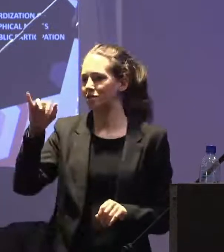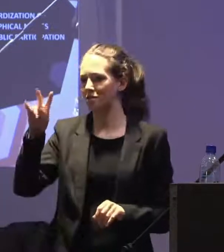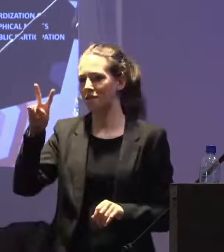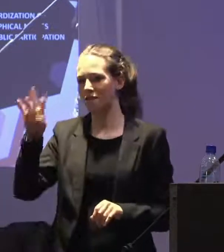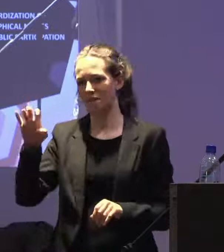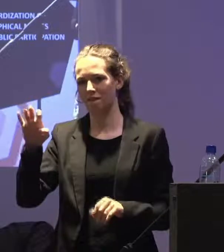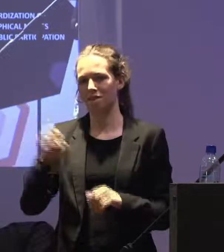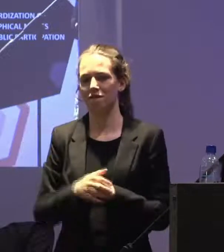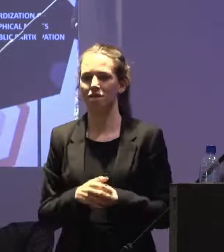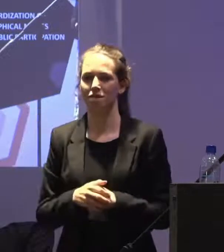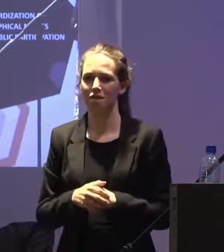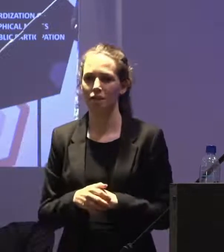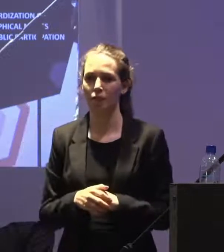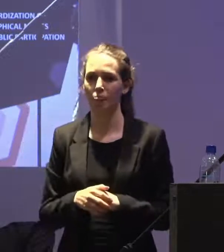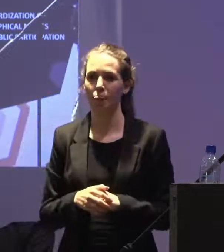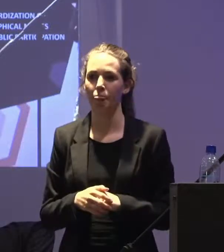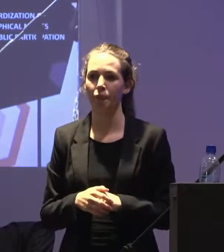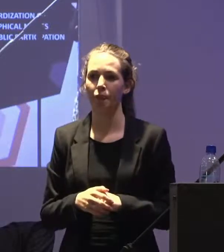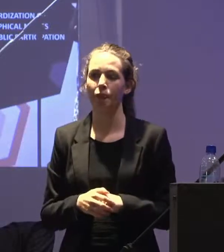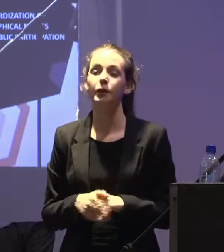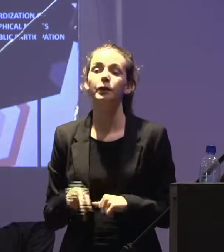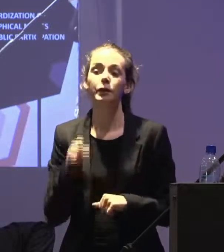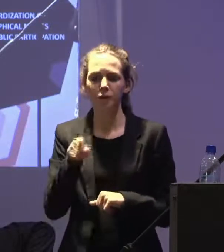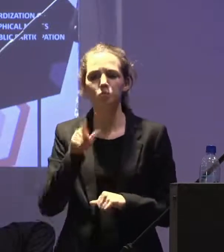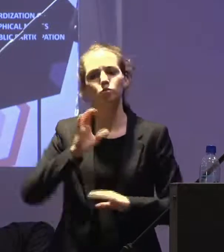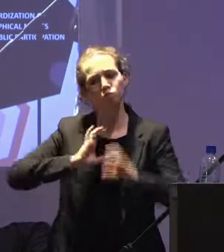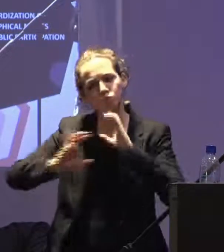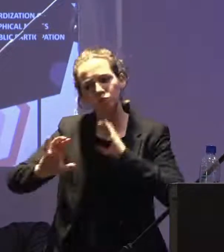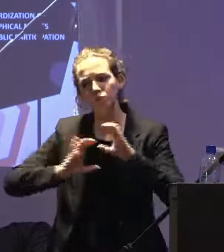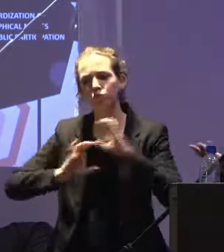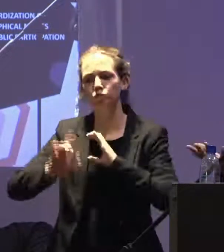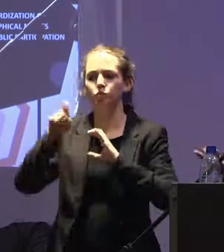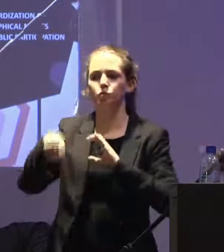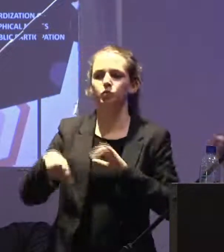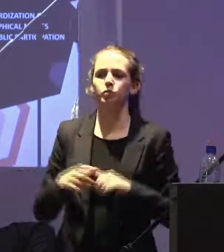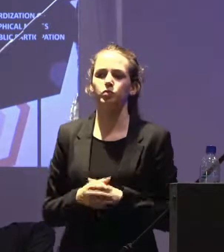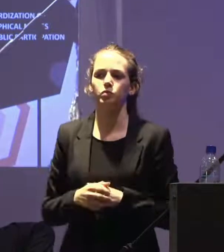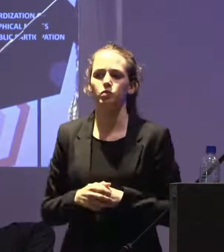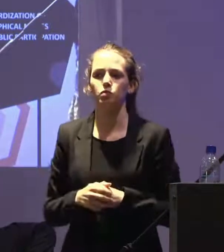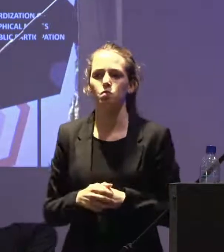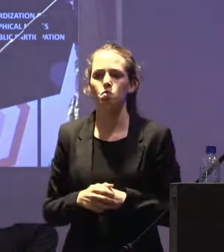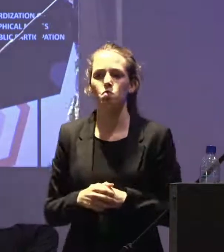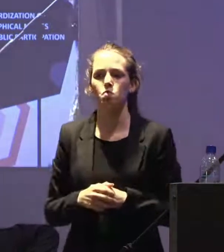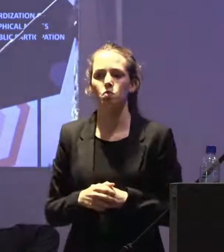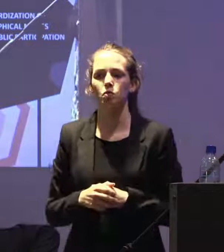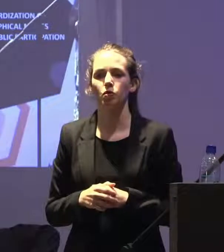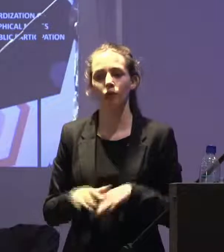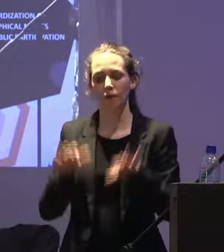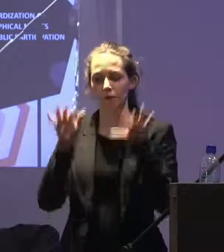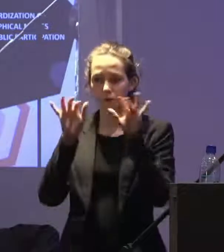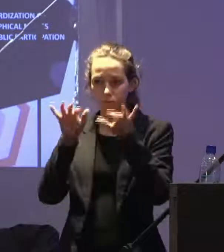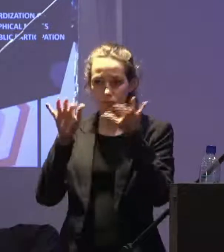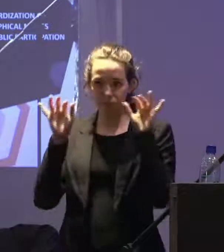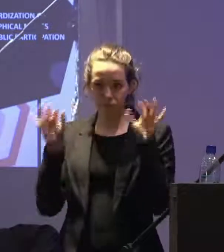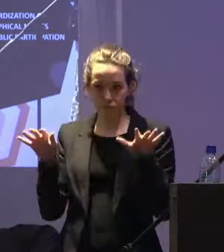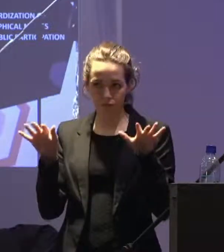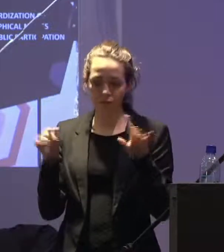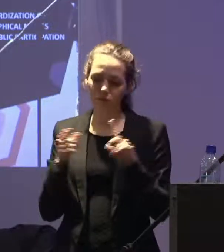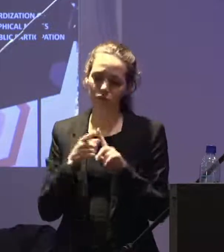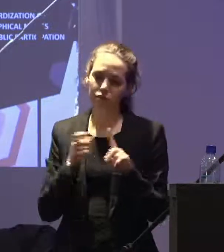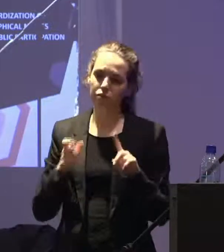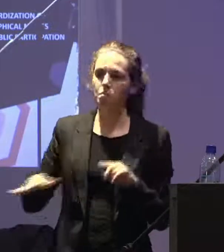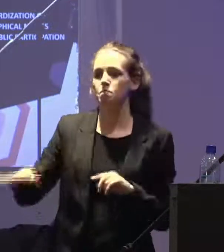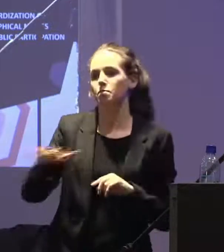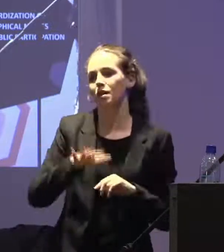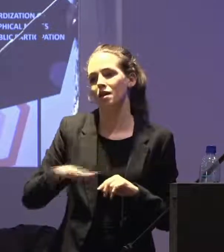yards. And these are the conversations we should be picking up, and people of such places